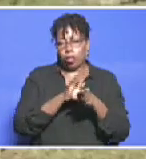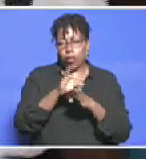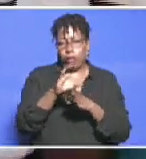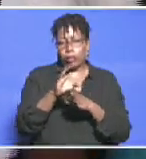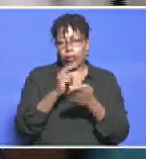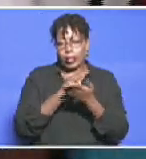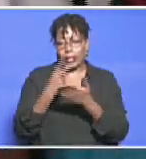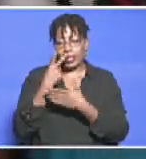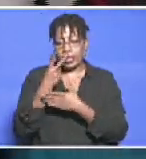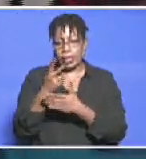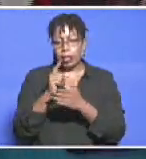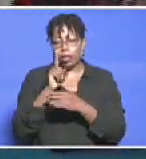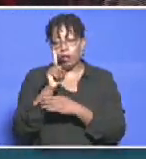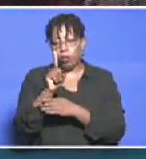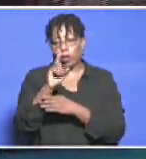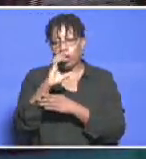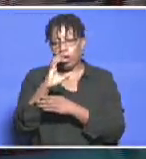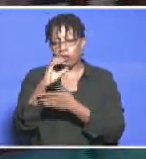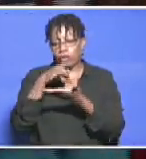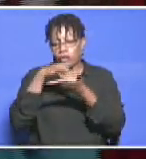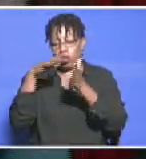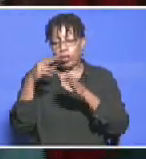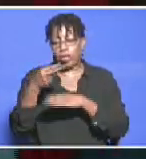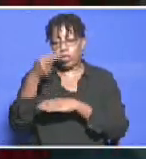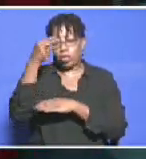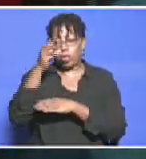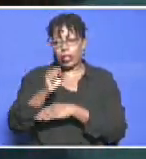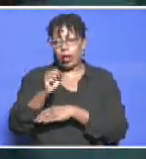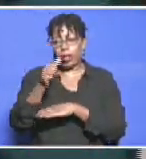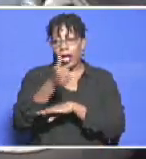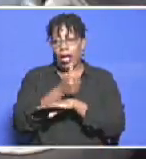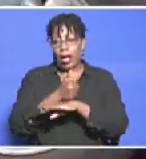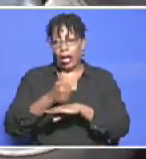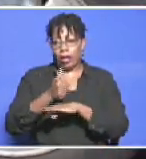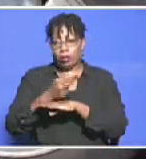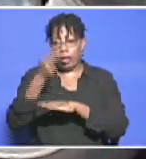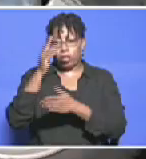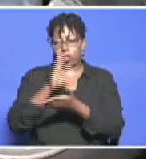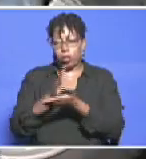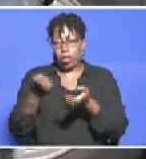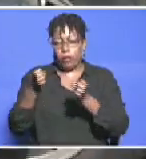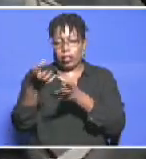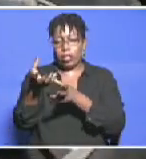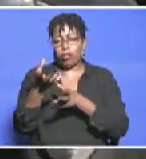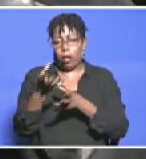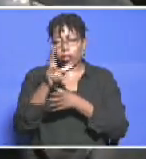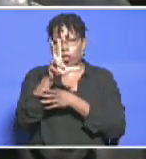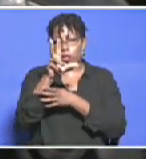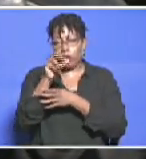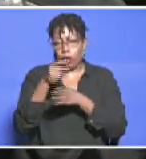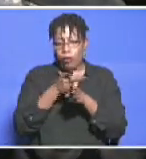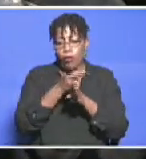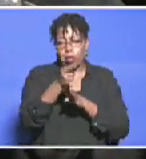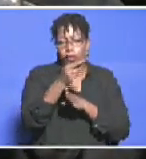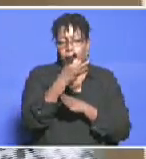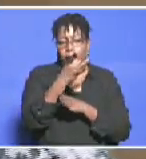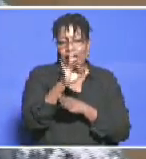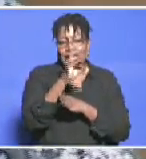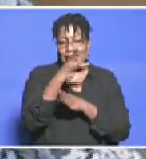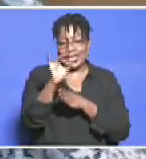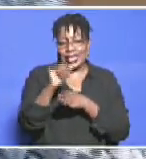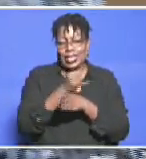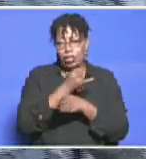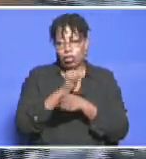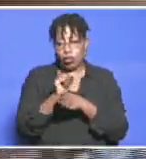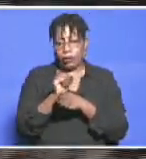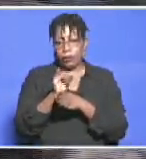see. 130 students attend the South Andros High School in Congo Town. The event attracted 30 professionals from 18 industries.